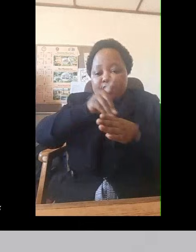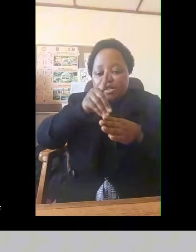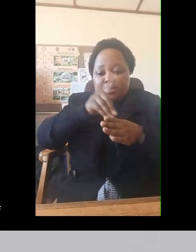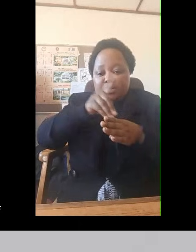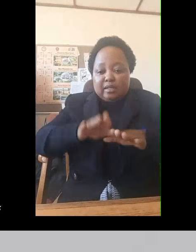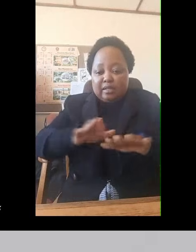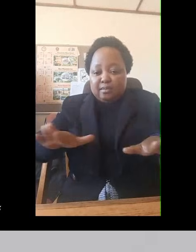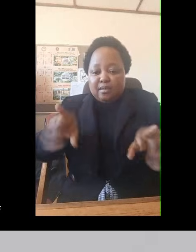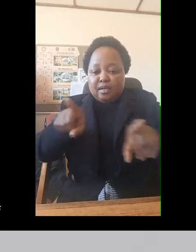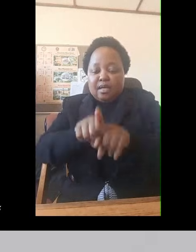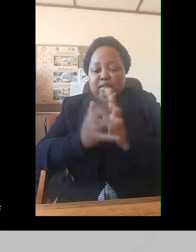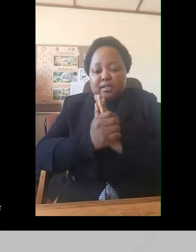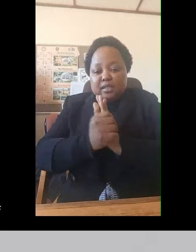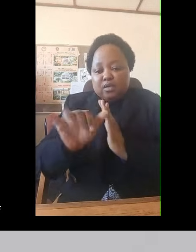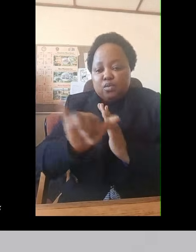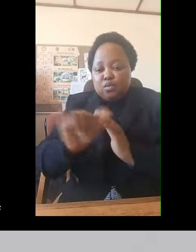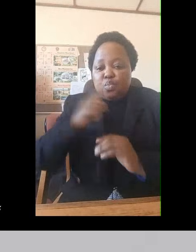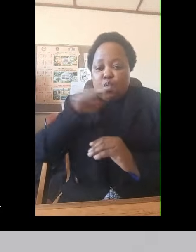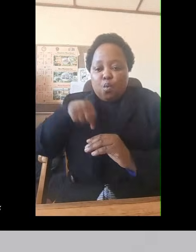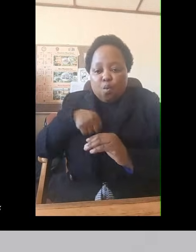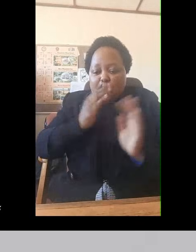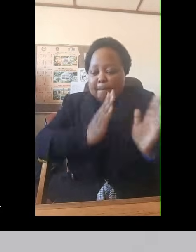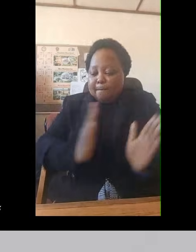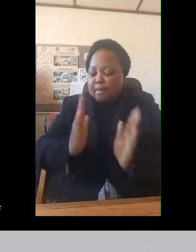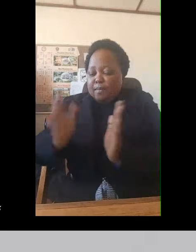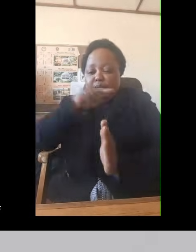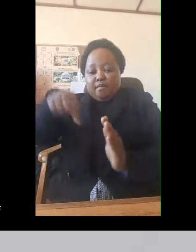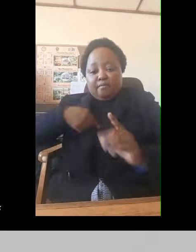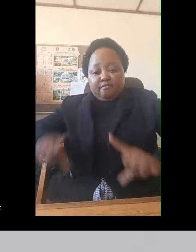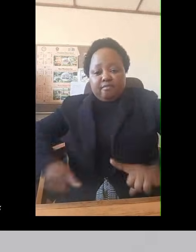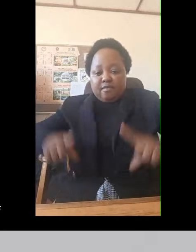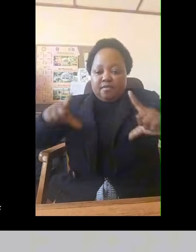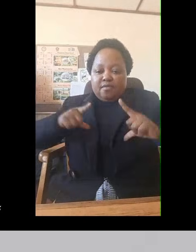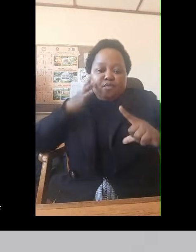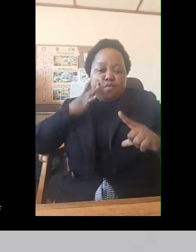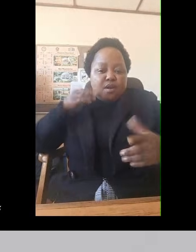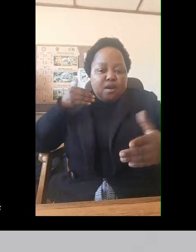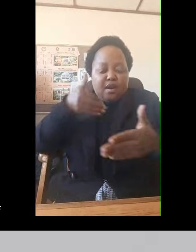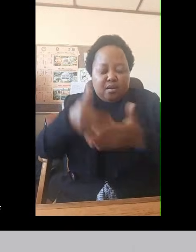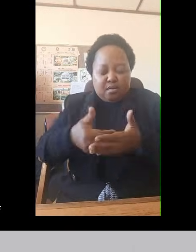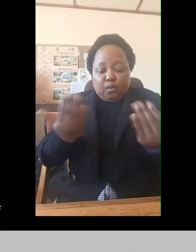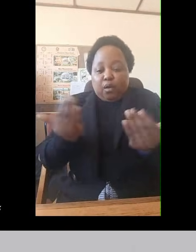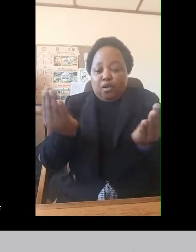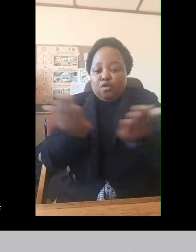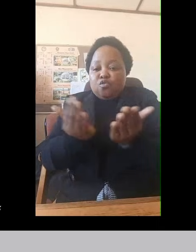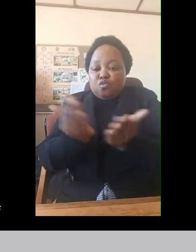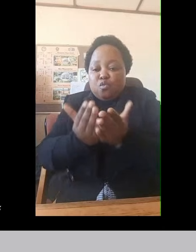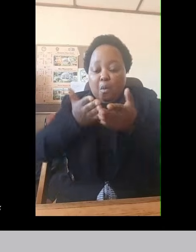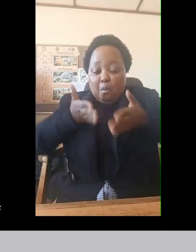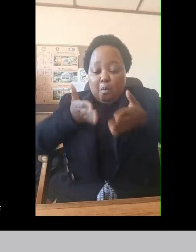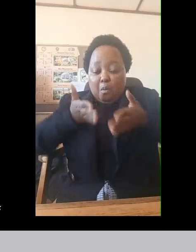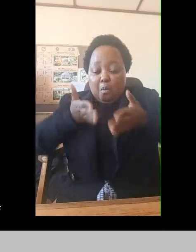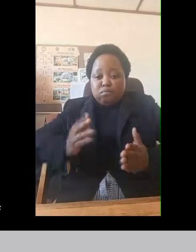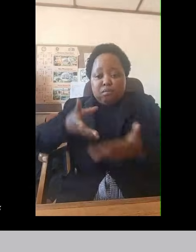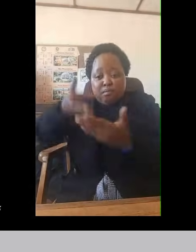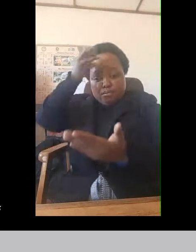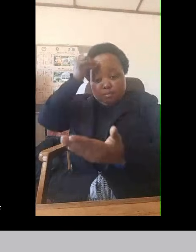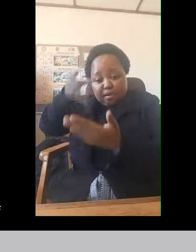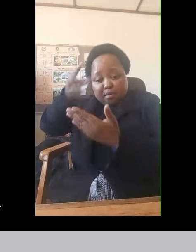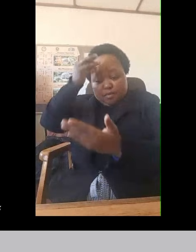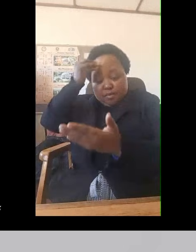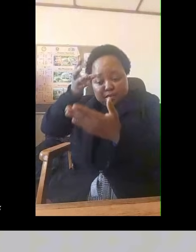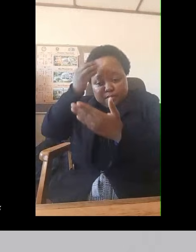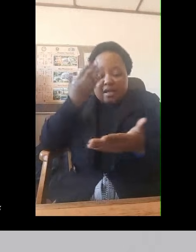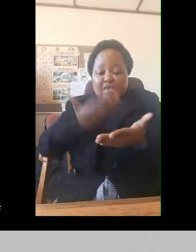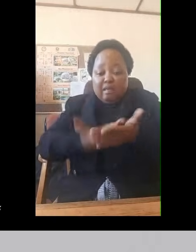have prepared our lives ever since we were born through schooling and learning. It's been stopped. That can be stopped